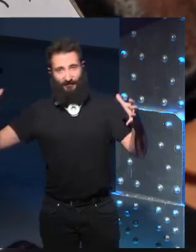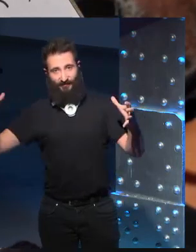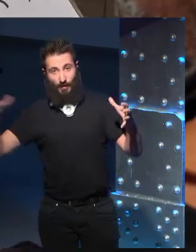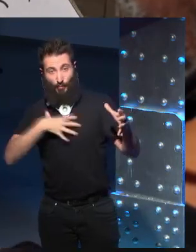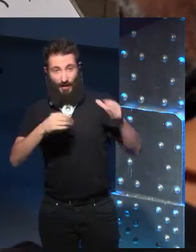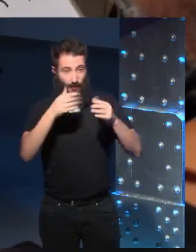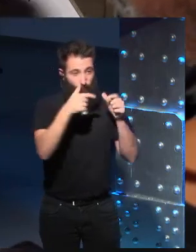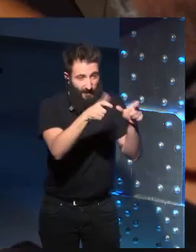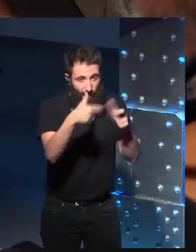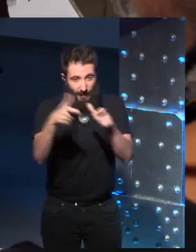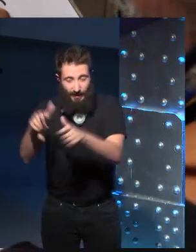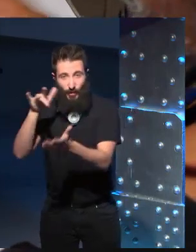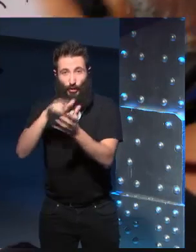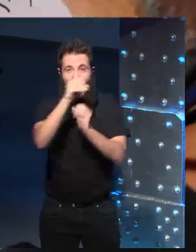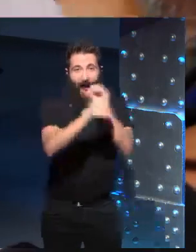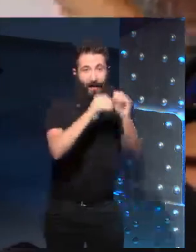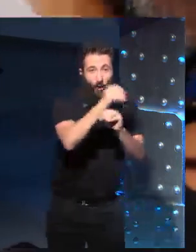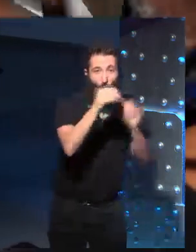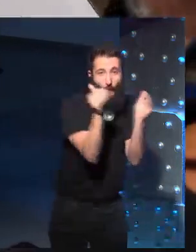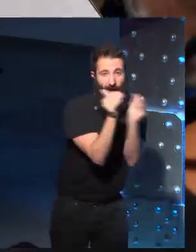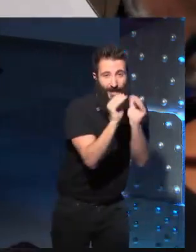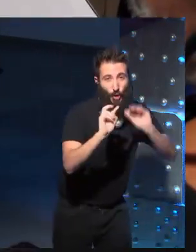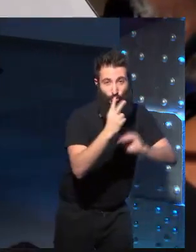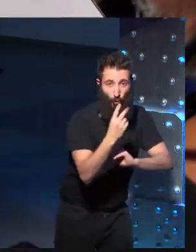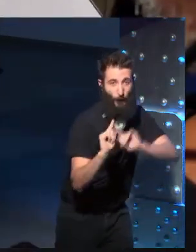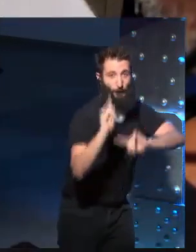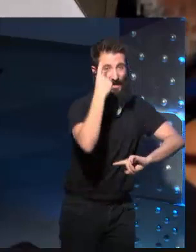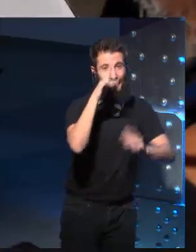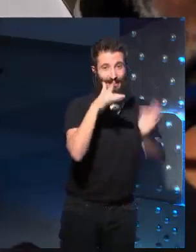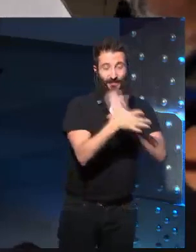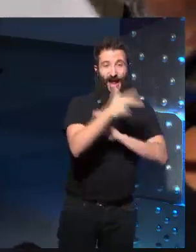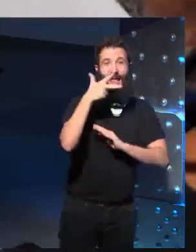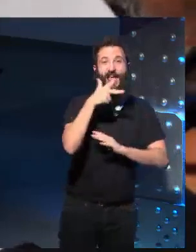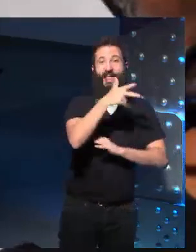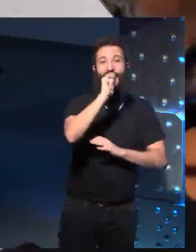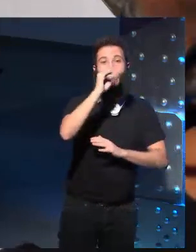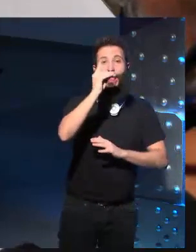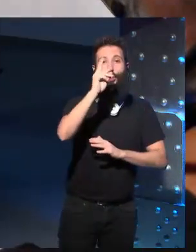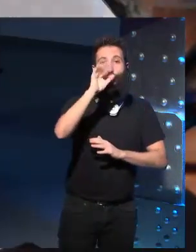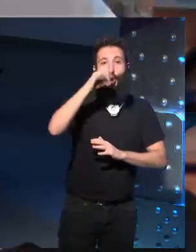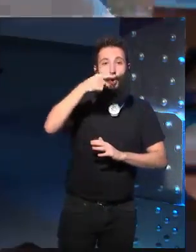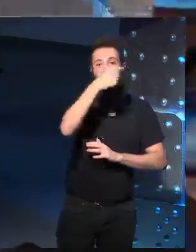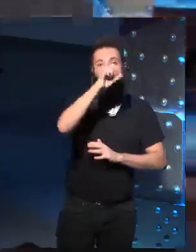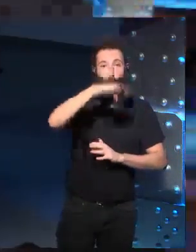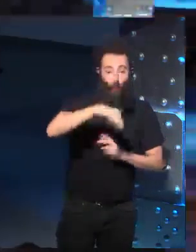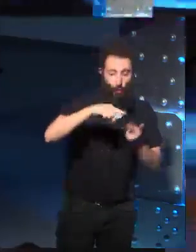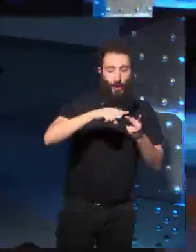smallest atoms we know of in the universe are hydrogen and helium. They make up